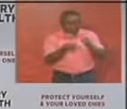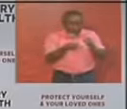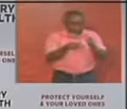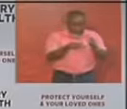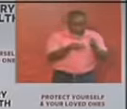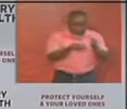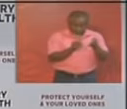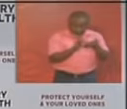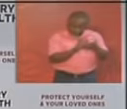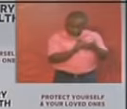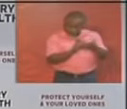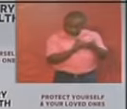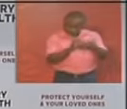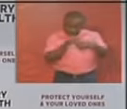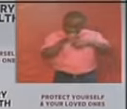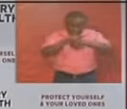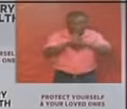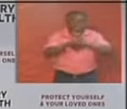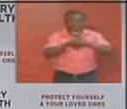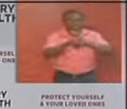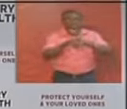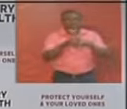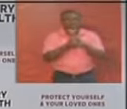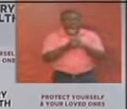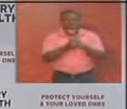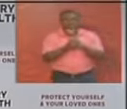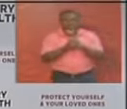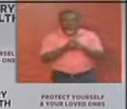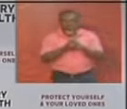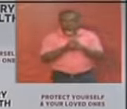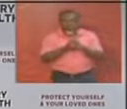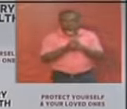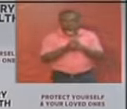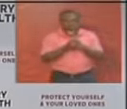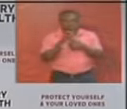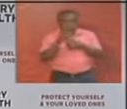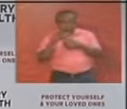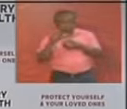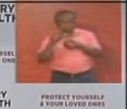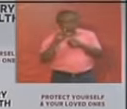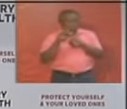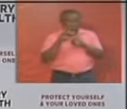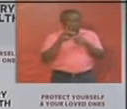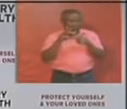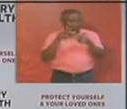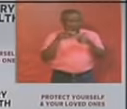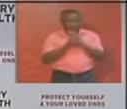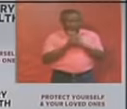website and on the Division of Health, Wellness and Family Development's website in the not too distant future.